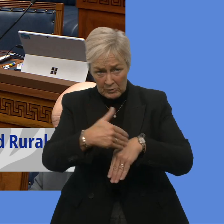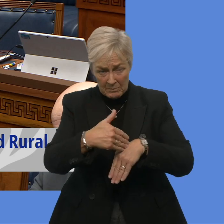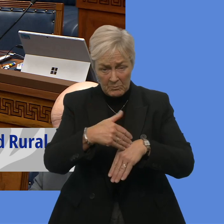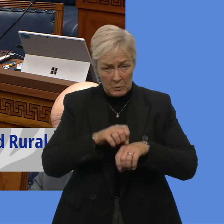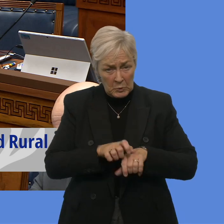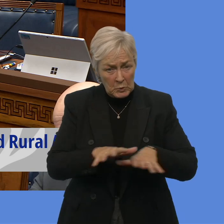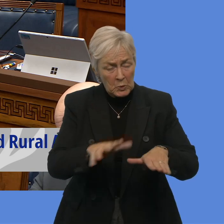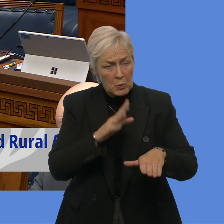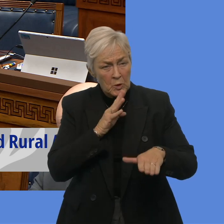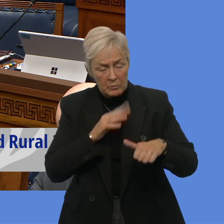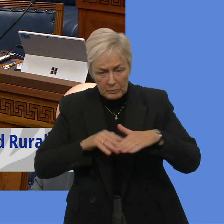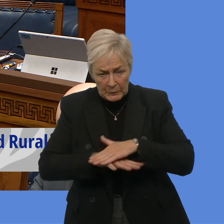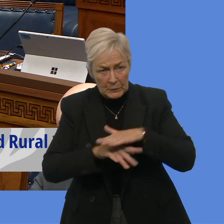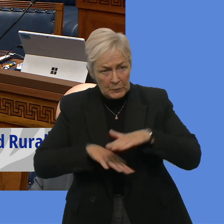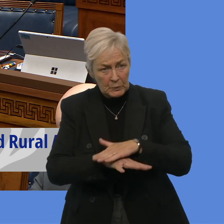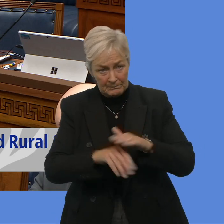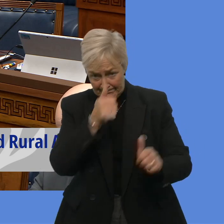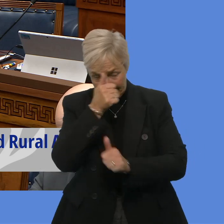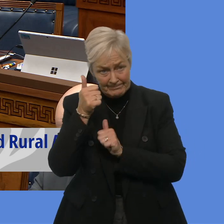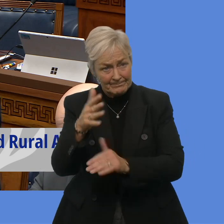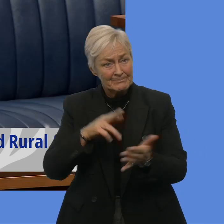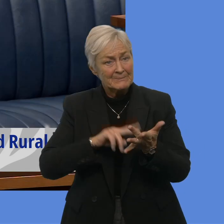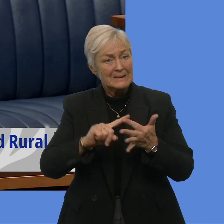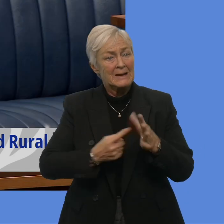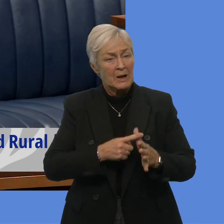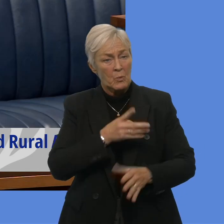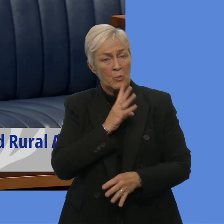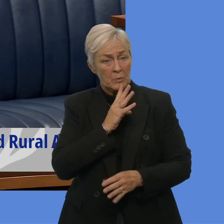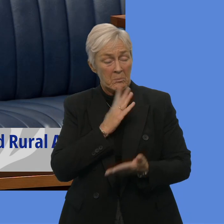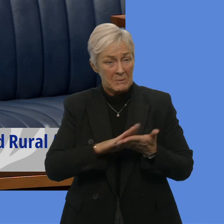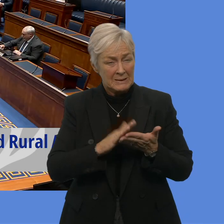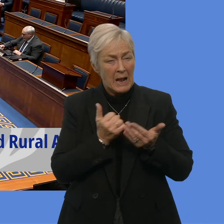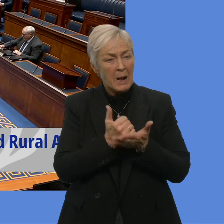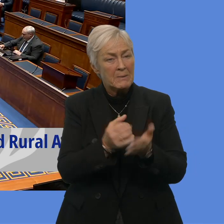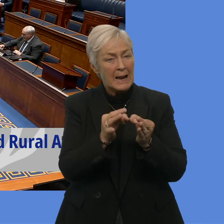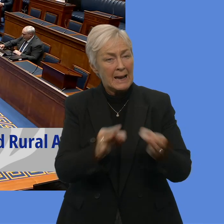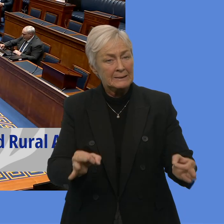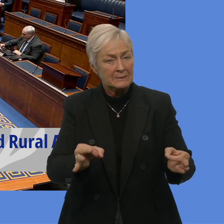it urgently to the Northern Ireland Environment Agency's pollution hotline. Anyone else?